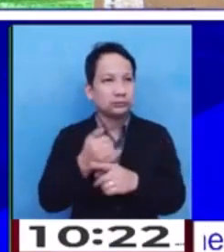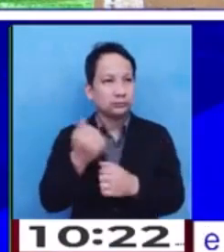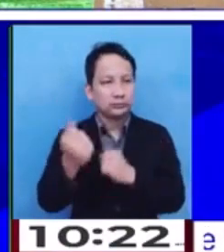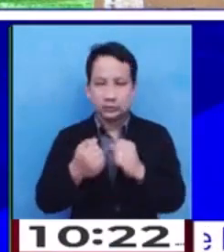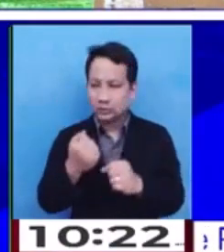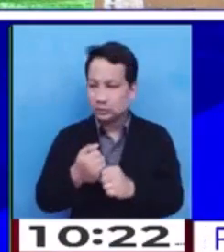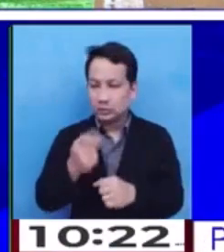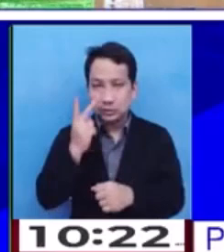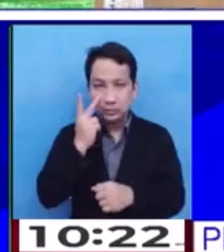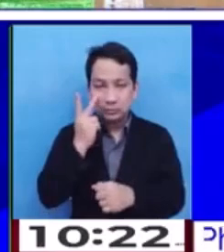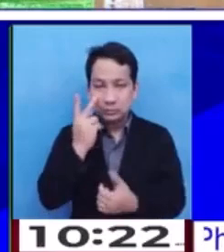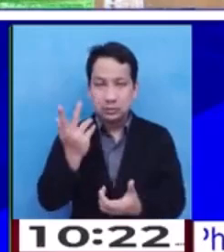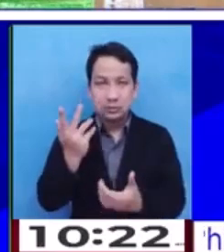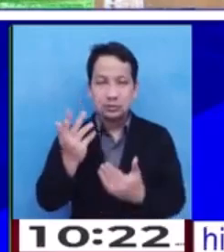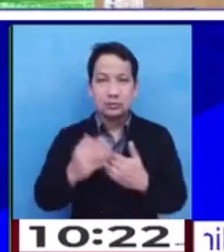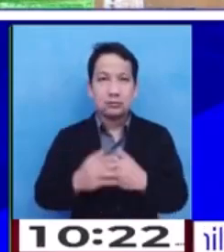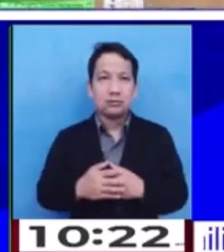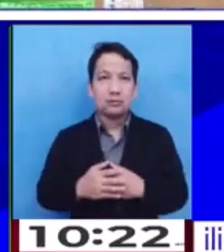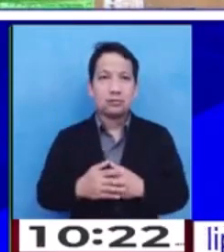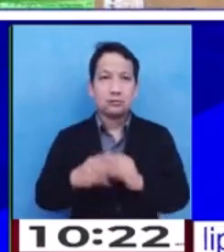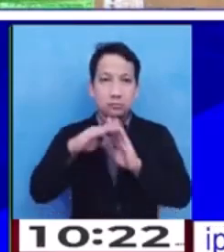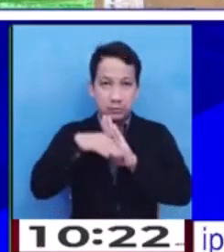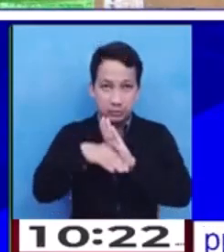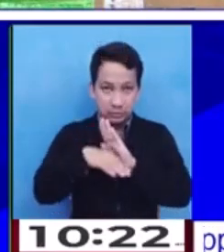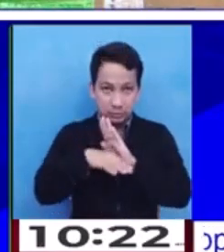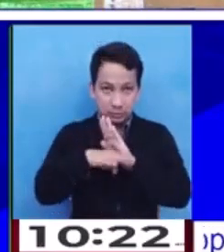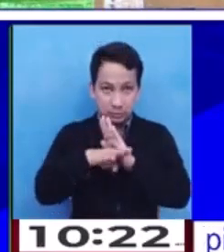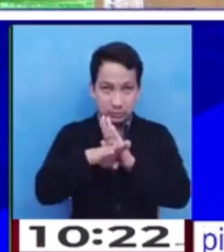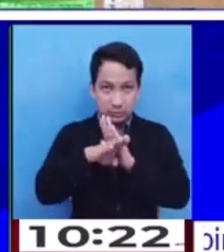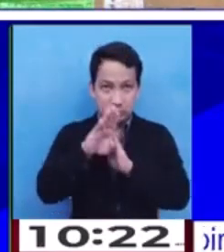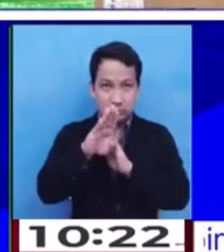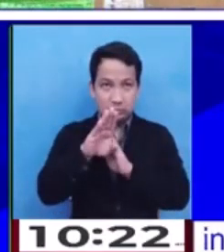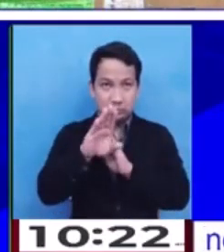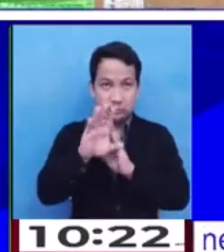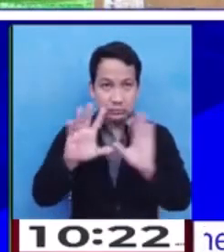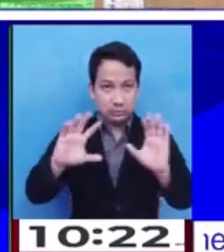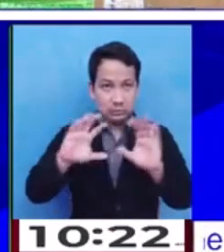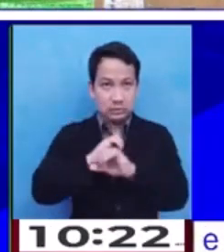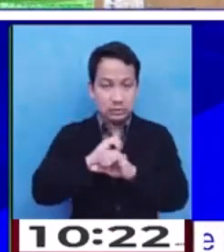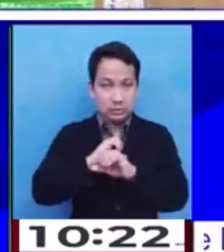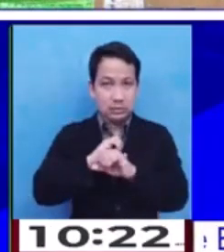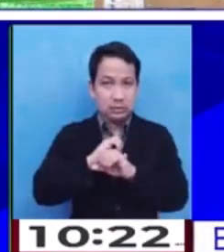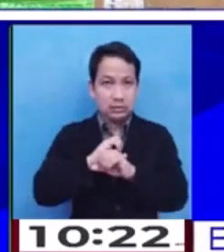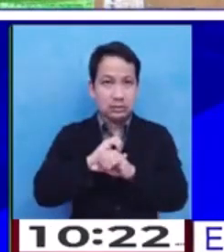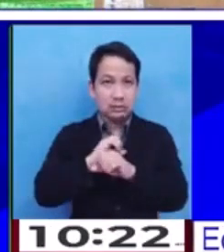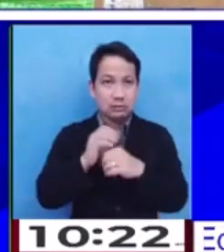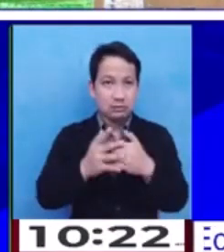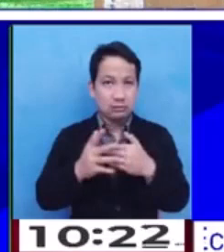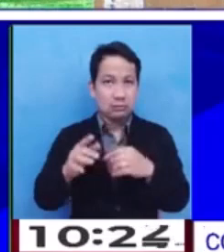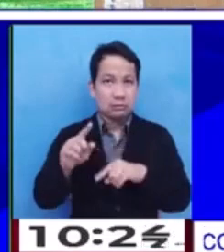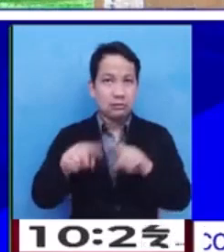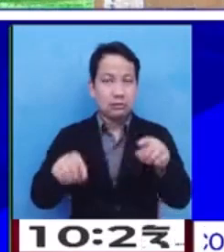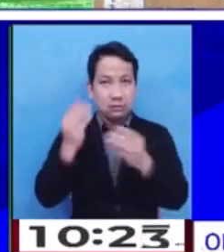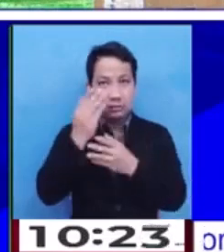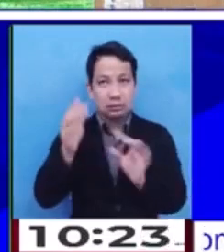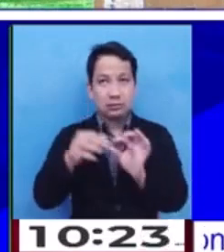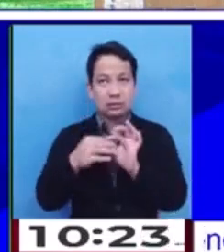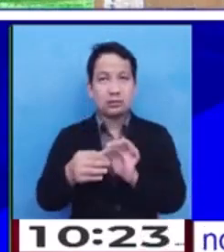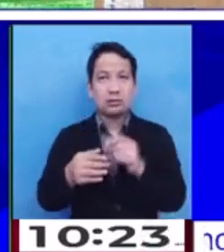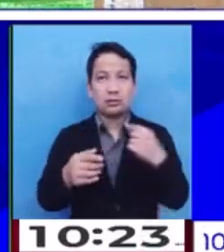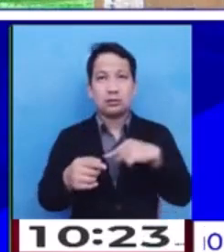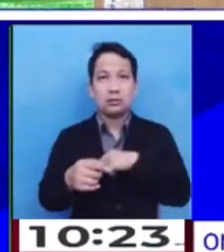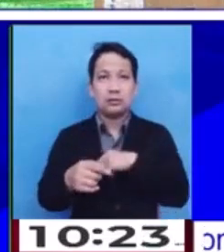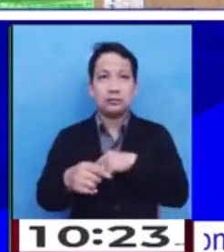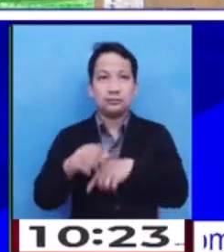seeing inflation finally, you know, eating into the... or finally impacting